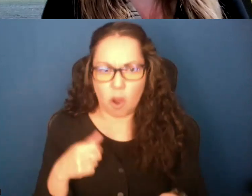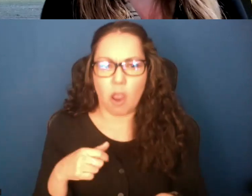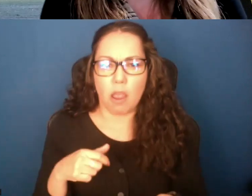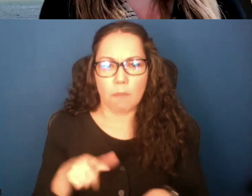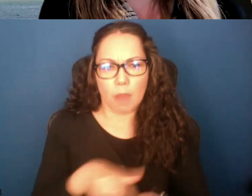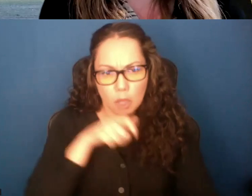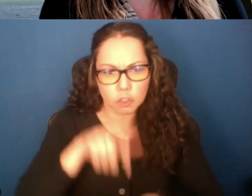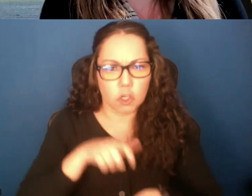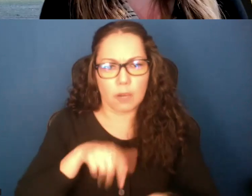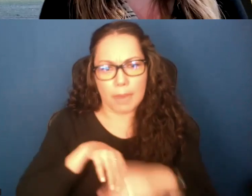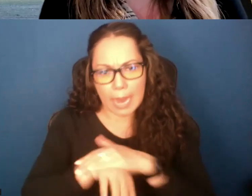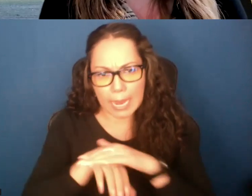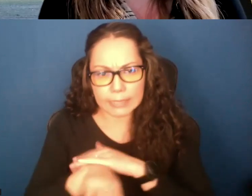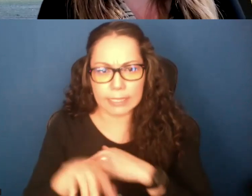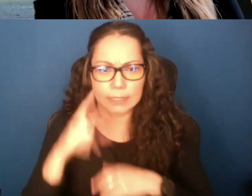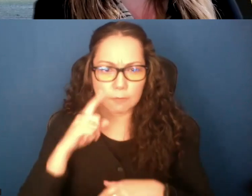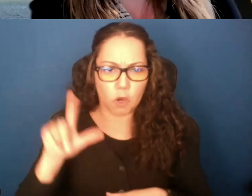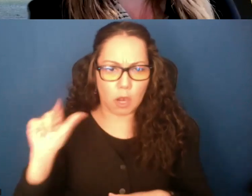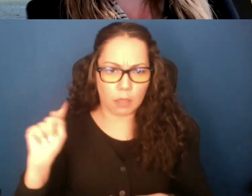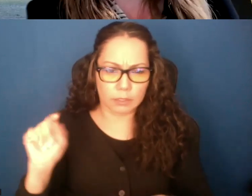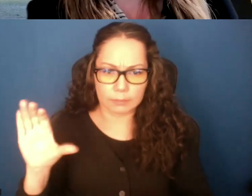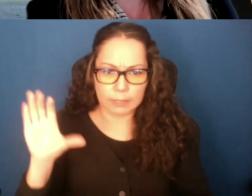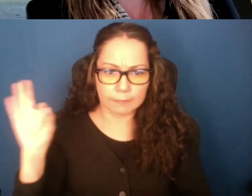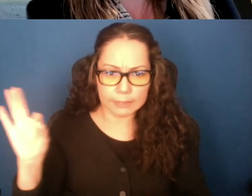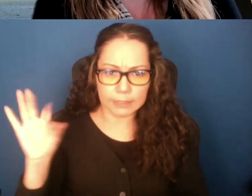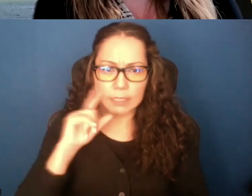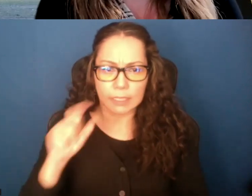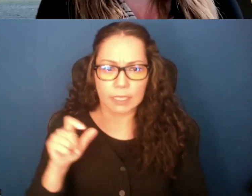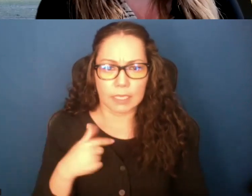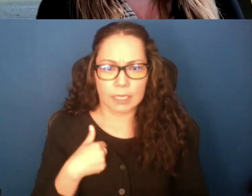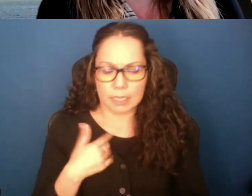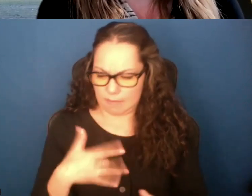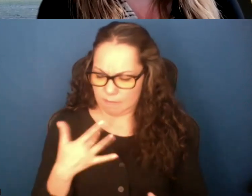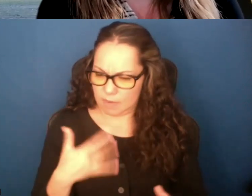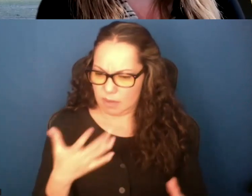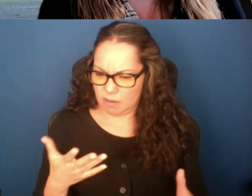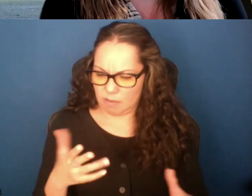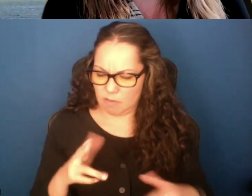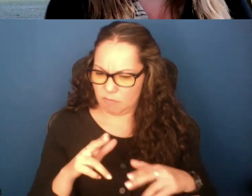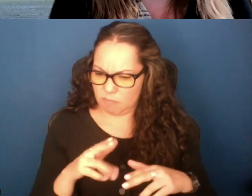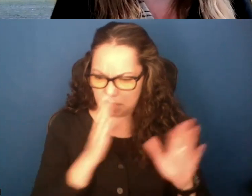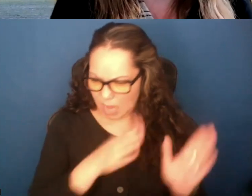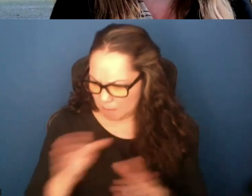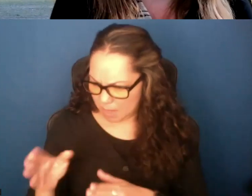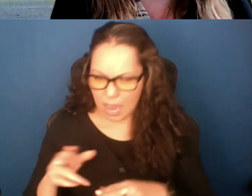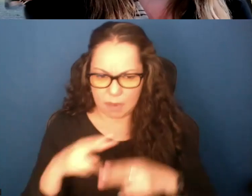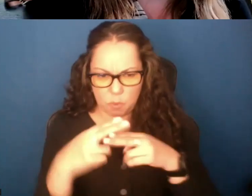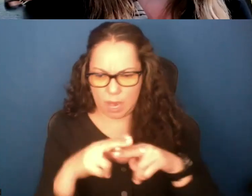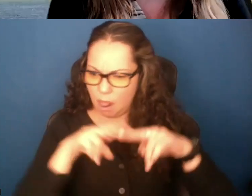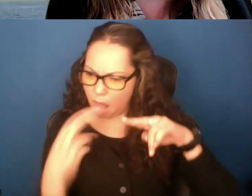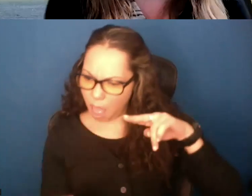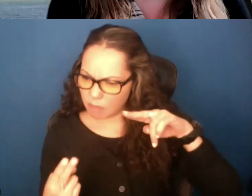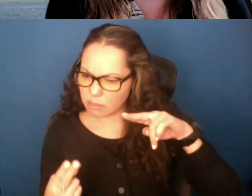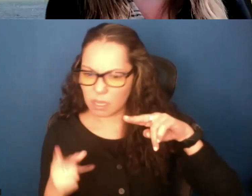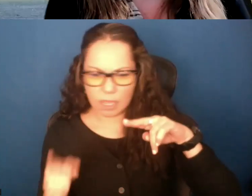spring of 2020, including a significant increase in unplanned and substantial weight loss that was sustained even for residents who did not